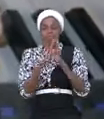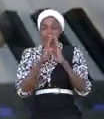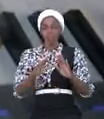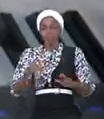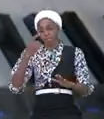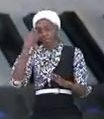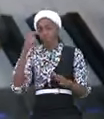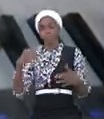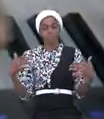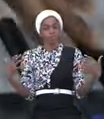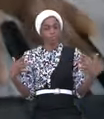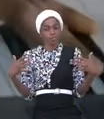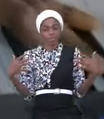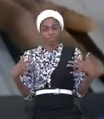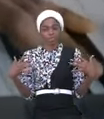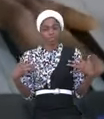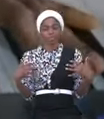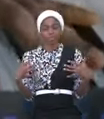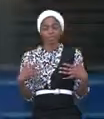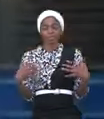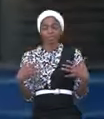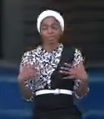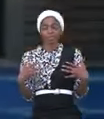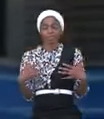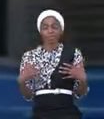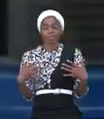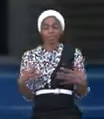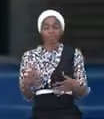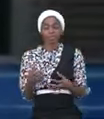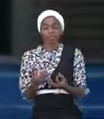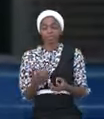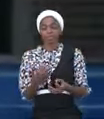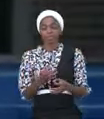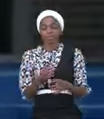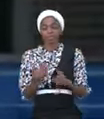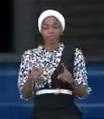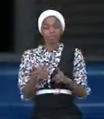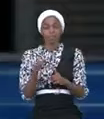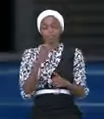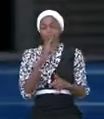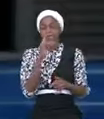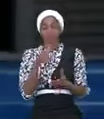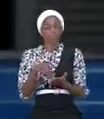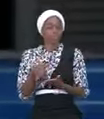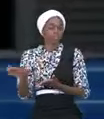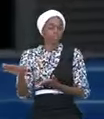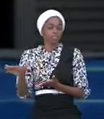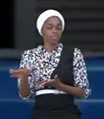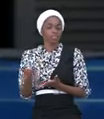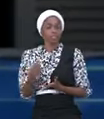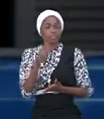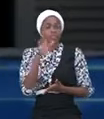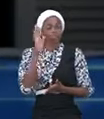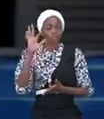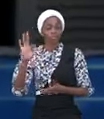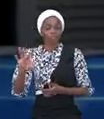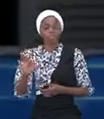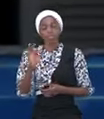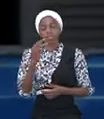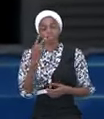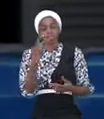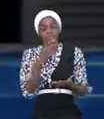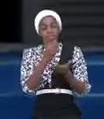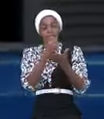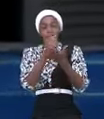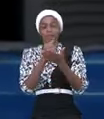There is peace for the dread. Even when you are rejected, you will